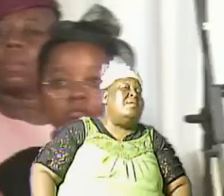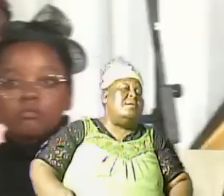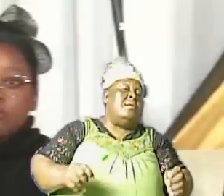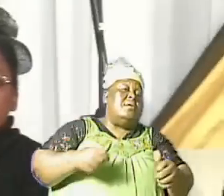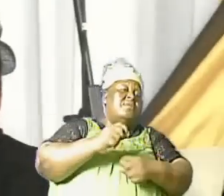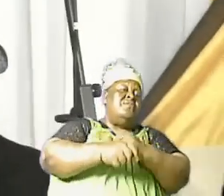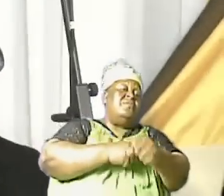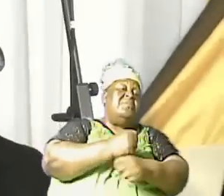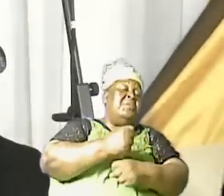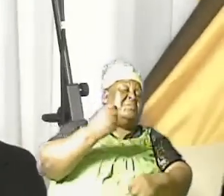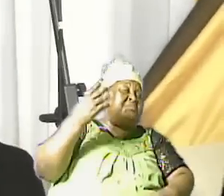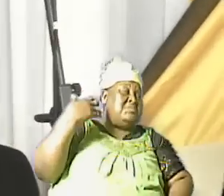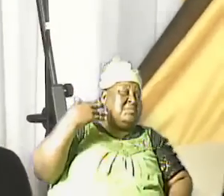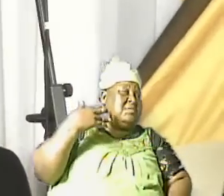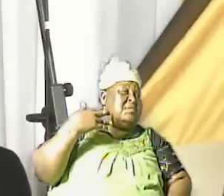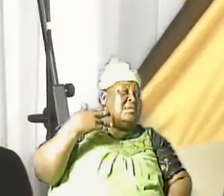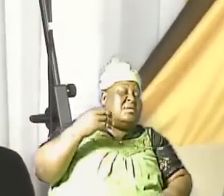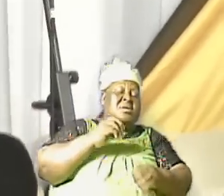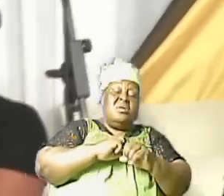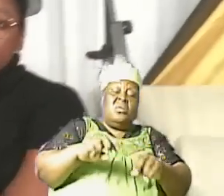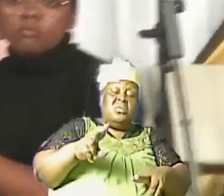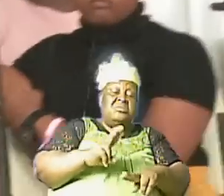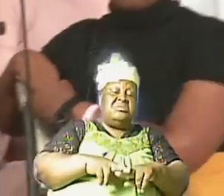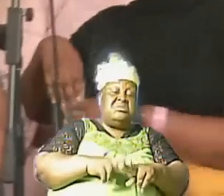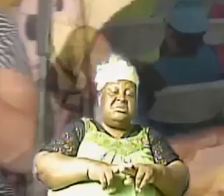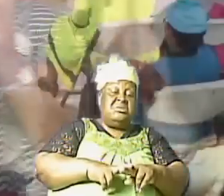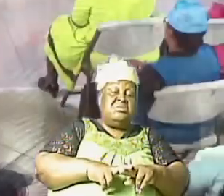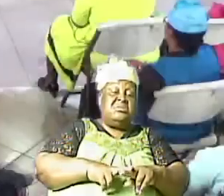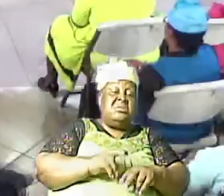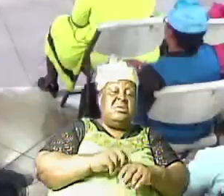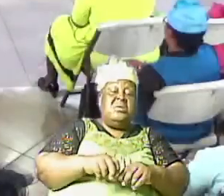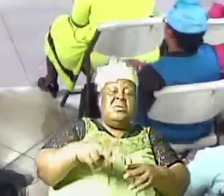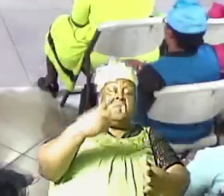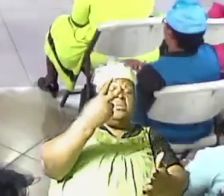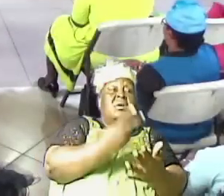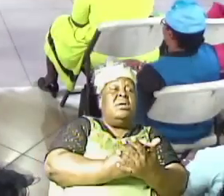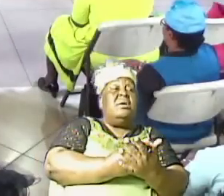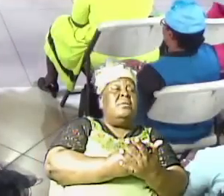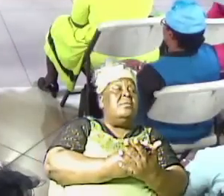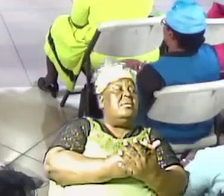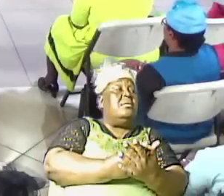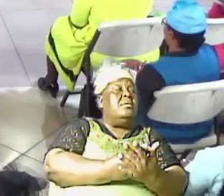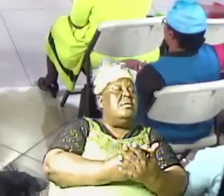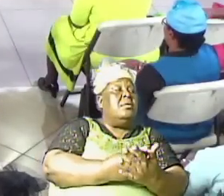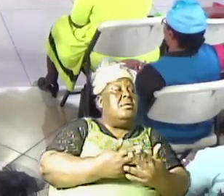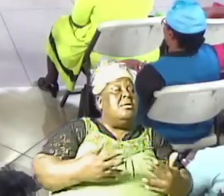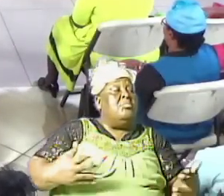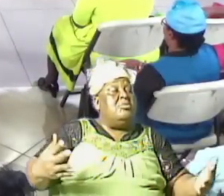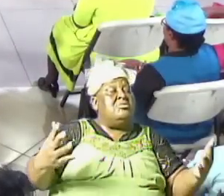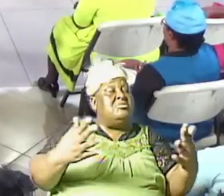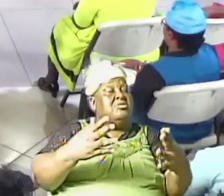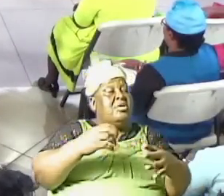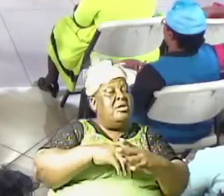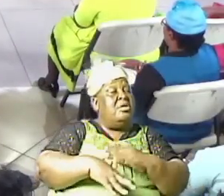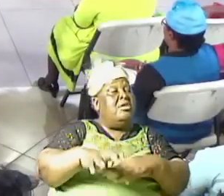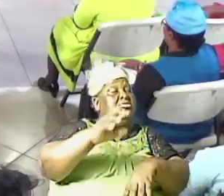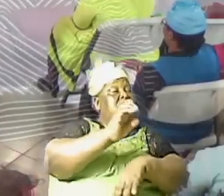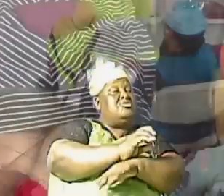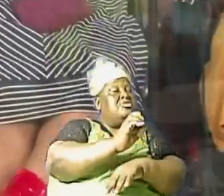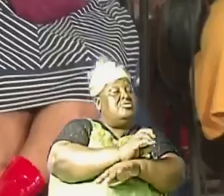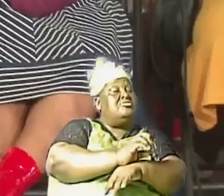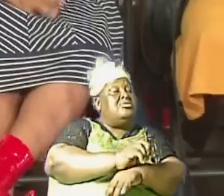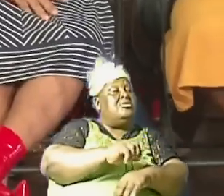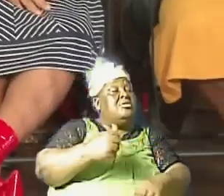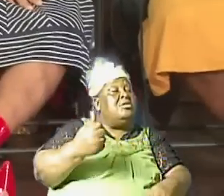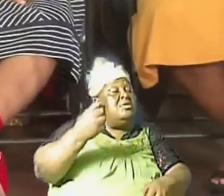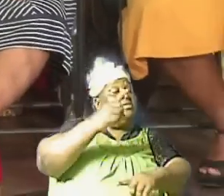Few years ago, she couldn't sit, she couldn't lie down, but see her here today, she was in church the other